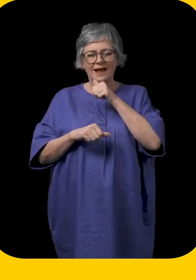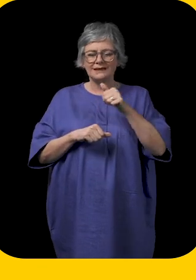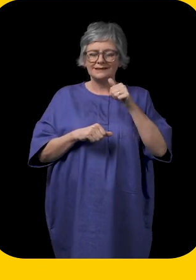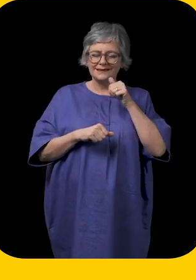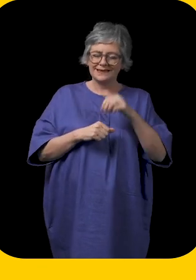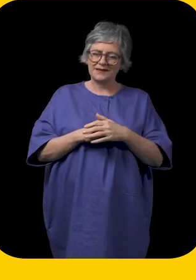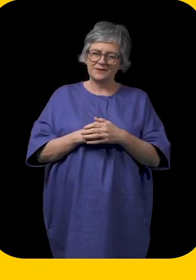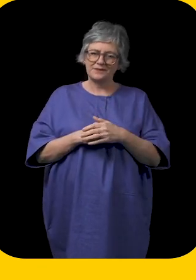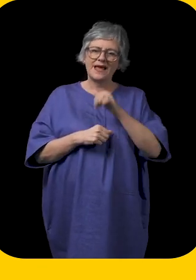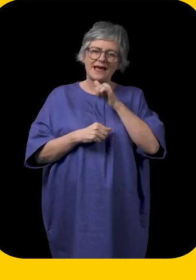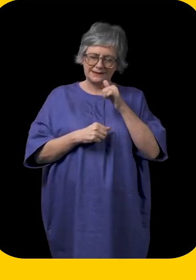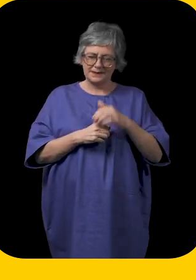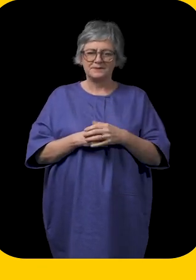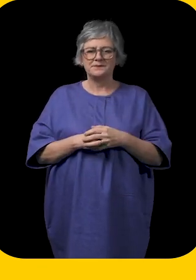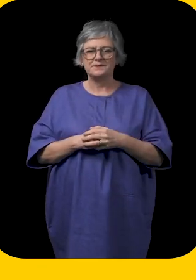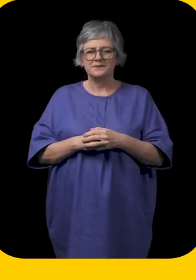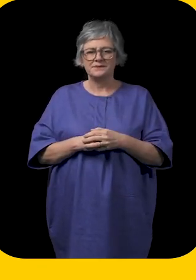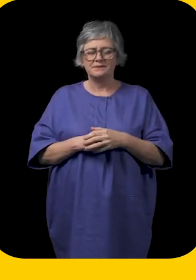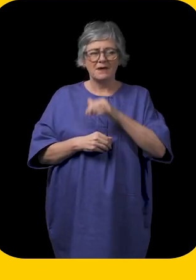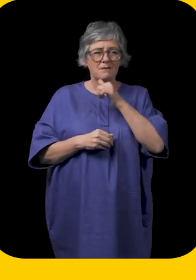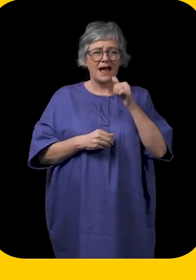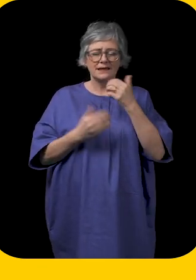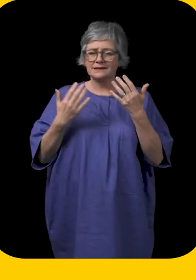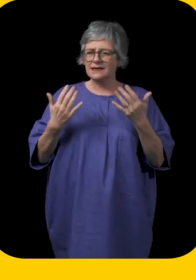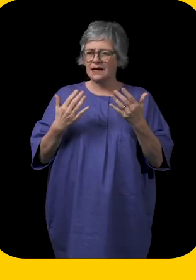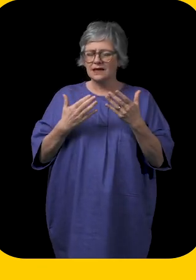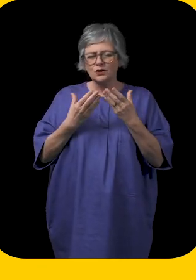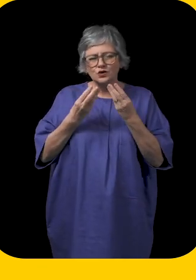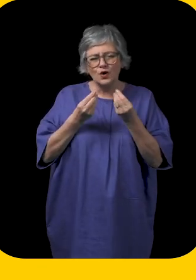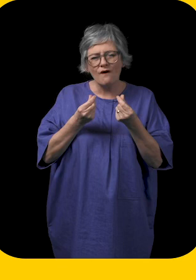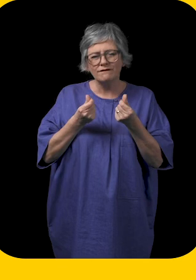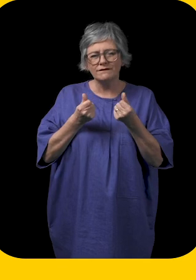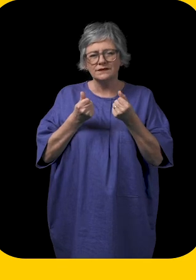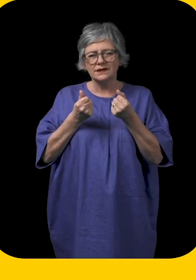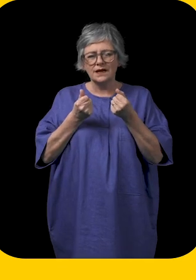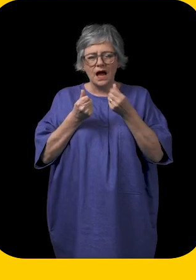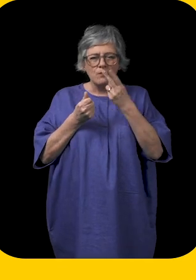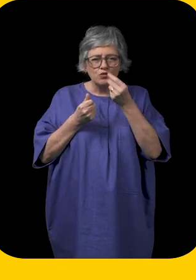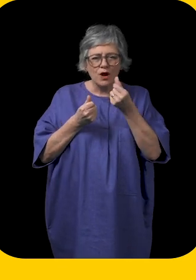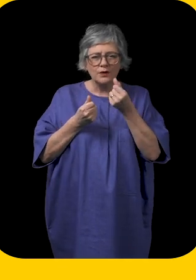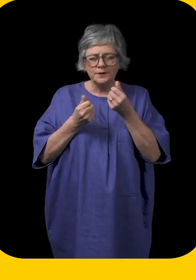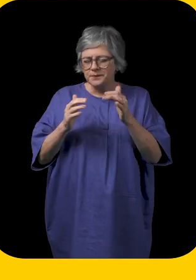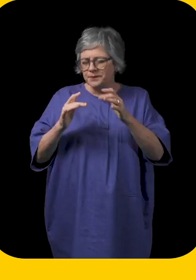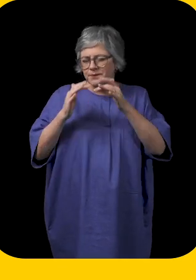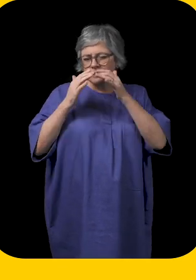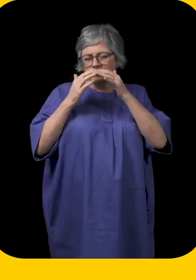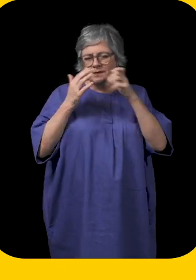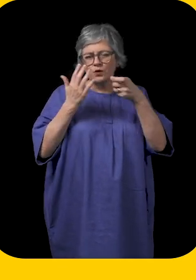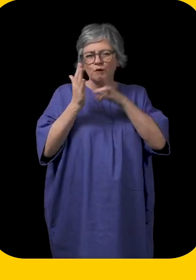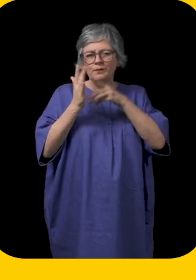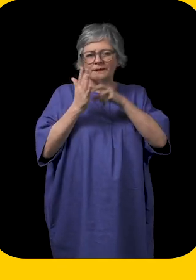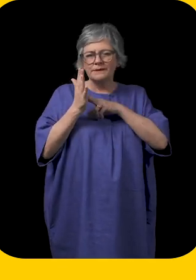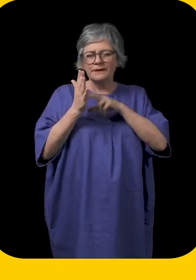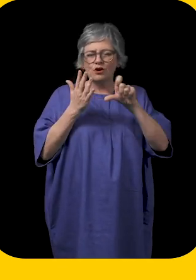you this. Auntie. My aunt's hands are soft and brown, and they smell like cumin